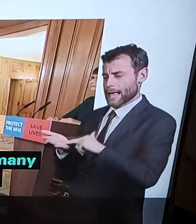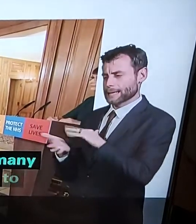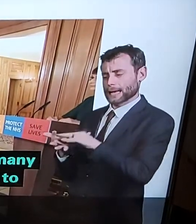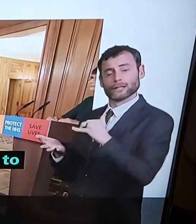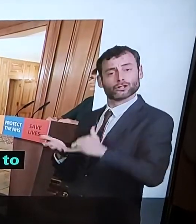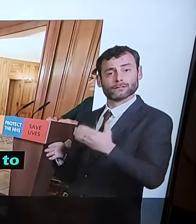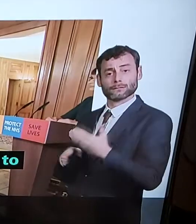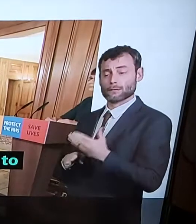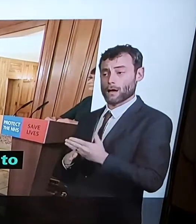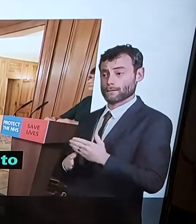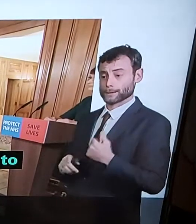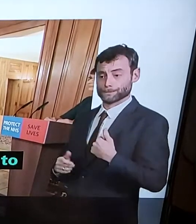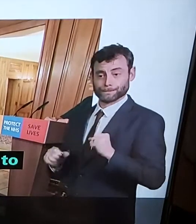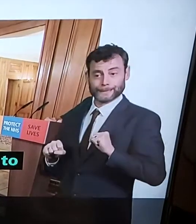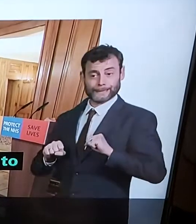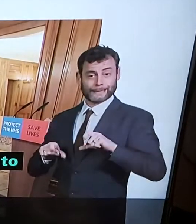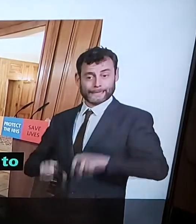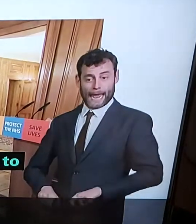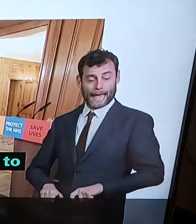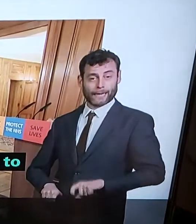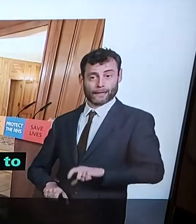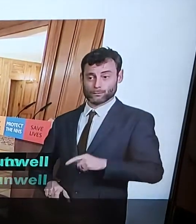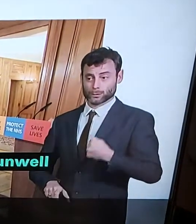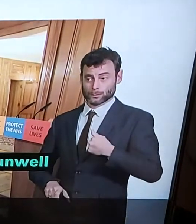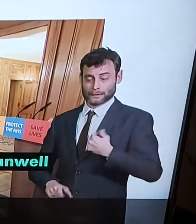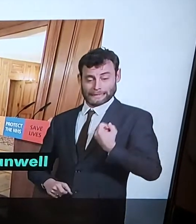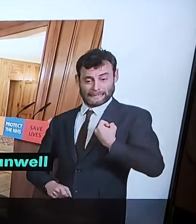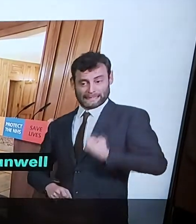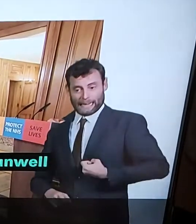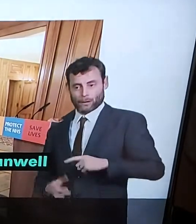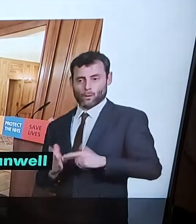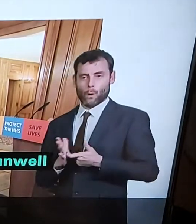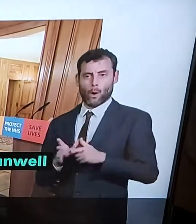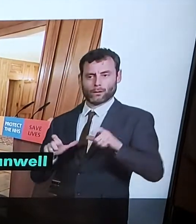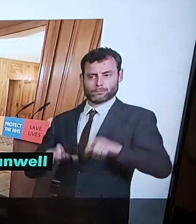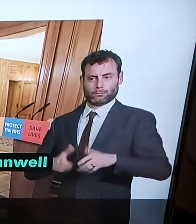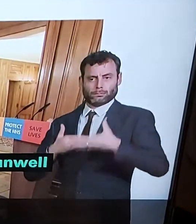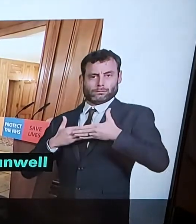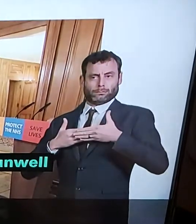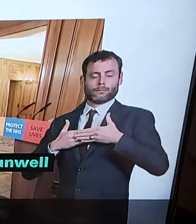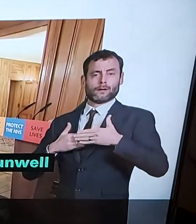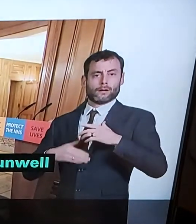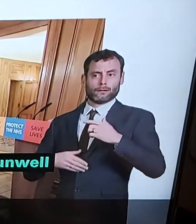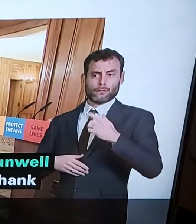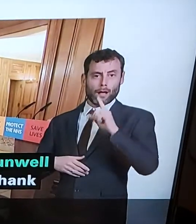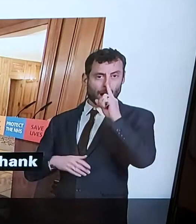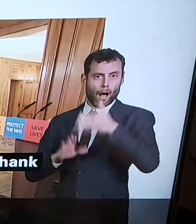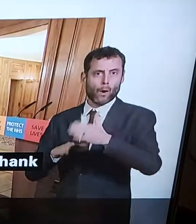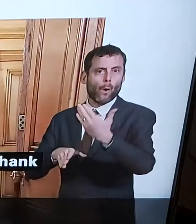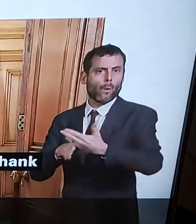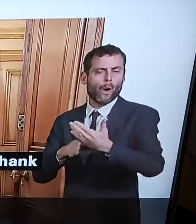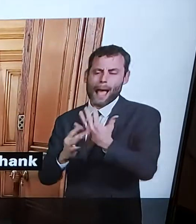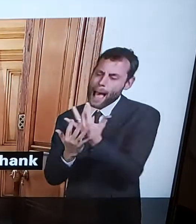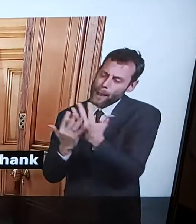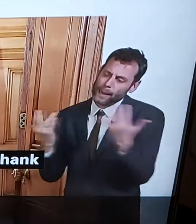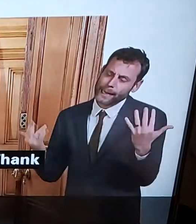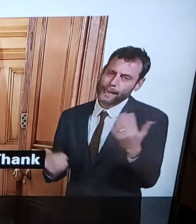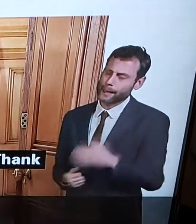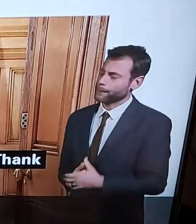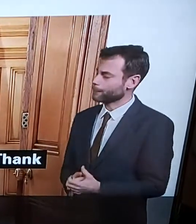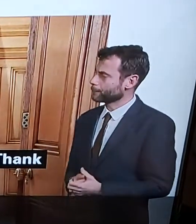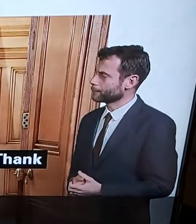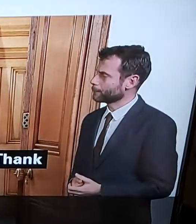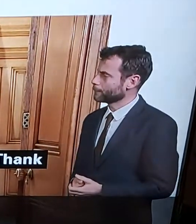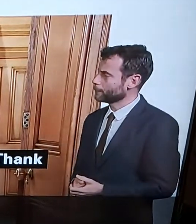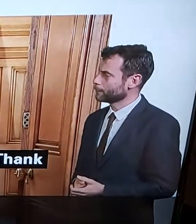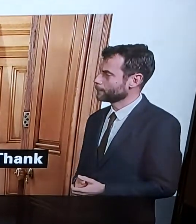unwell or self-isolating? Thank you. Oh, thank you, Beth. Uh, the the